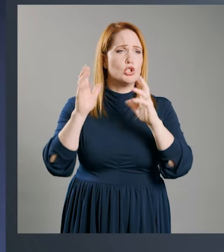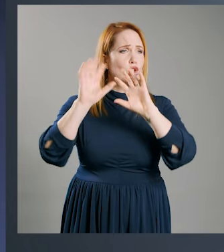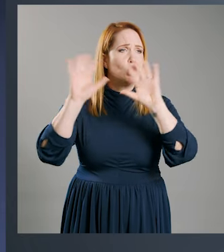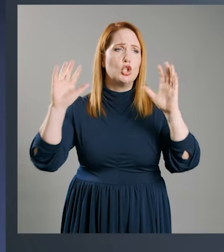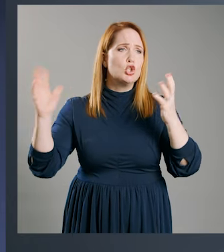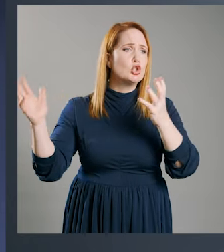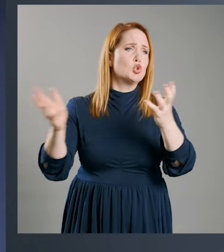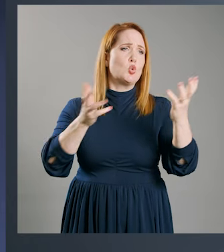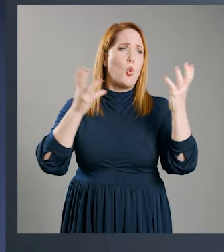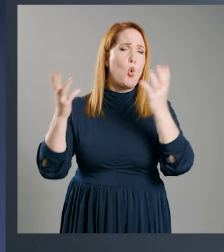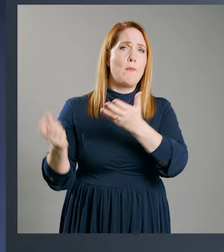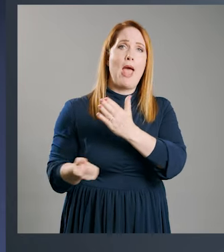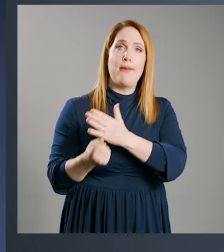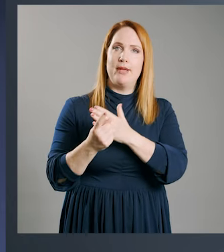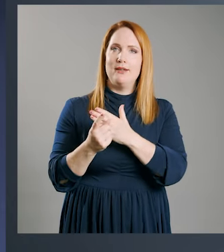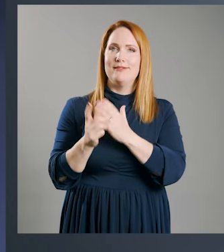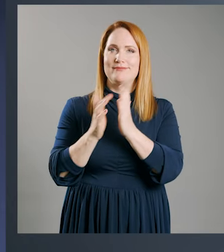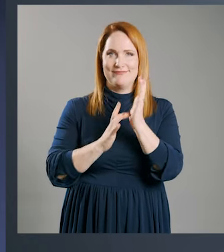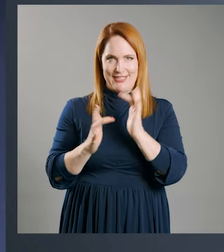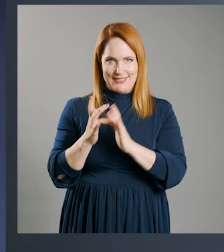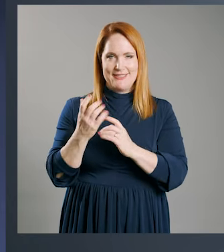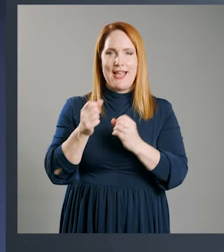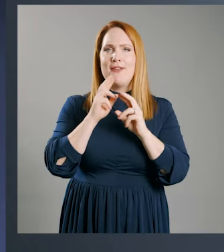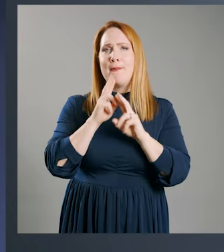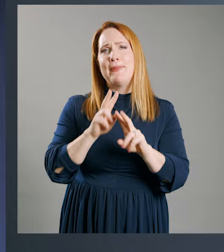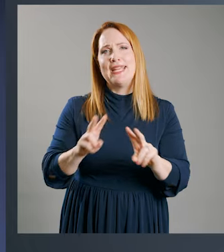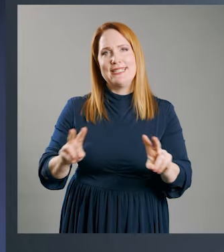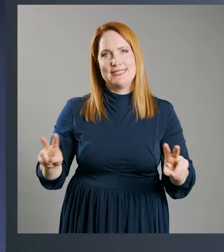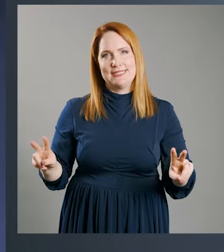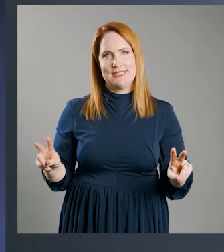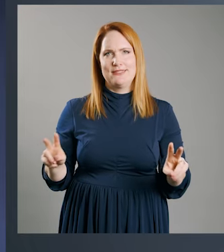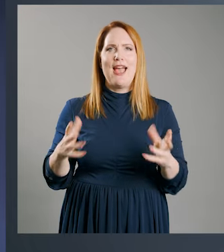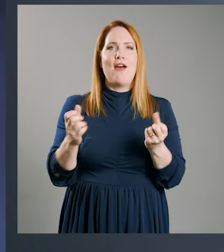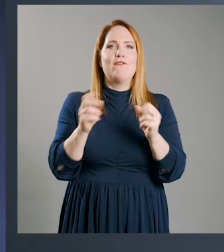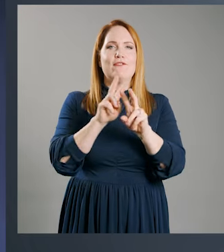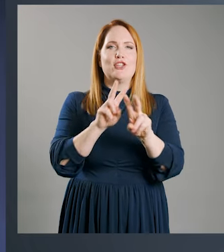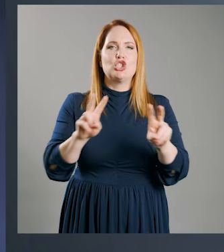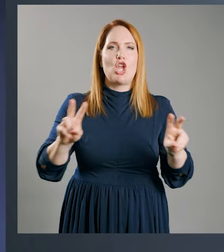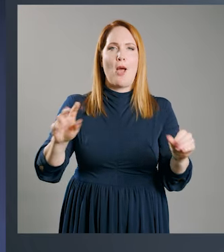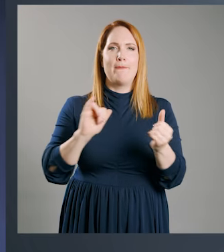around him, he just had absolute peace. He had the peace of God. He had shalom.